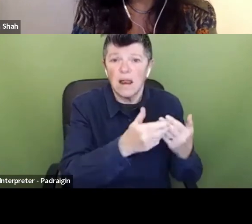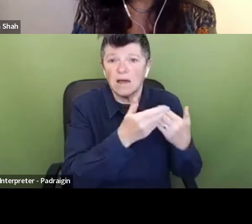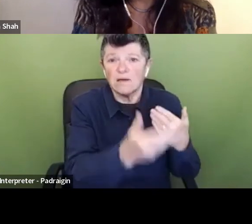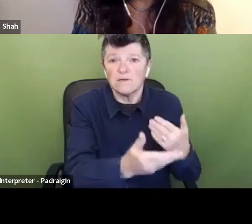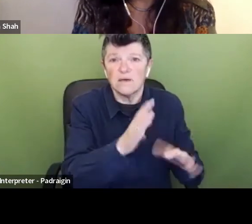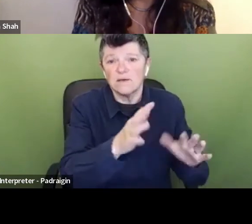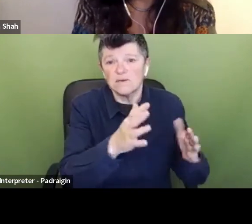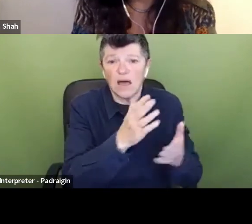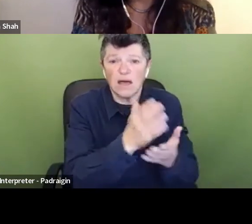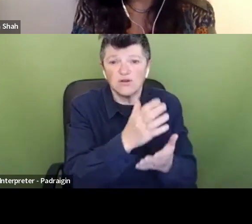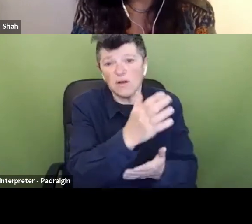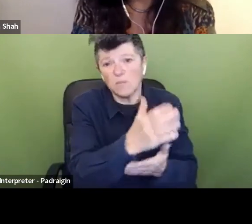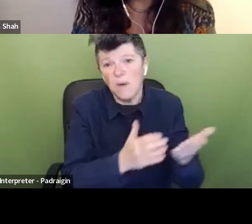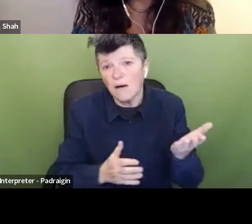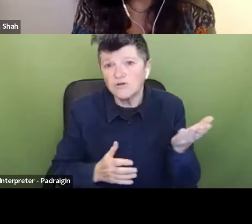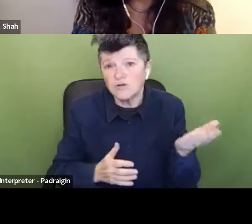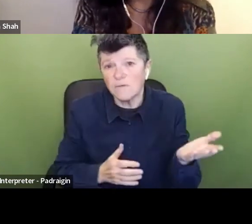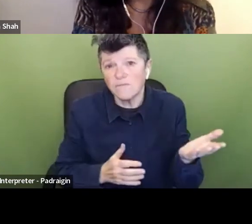of